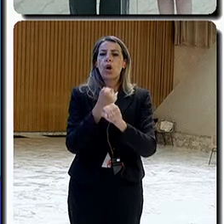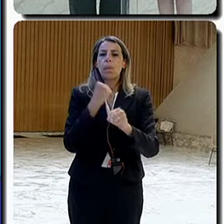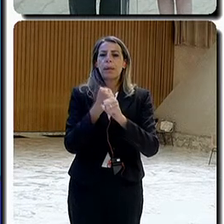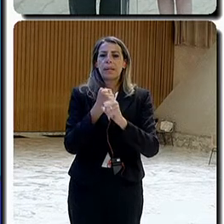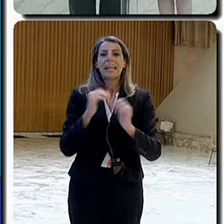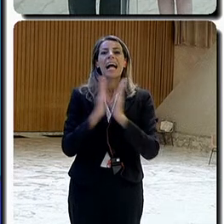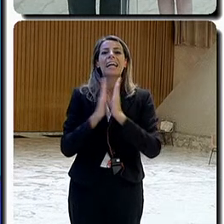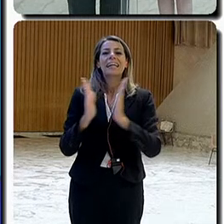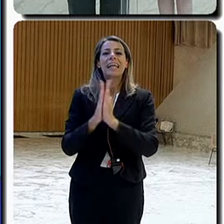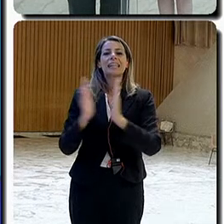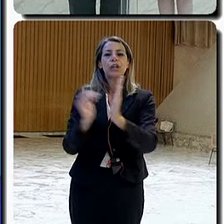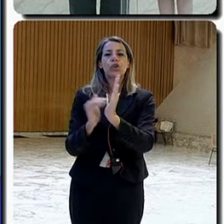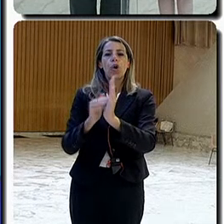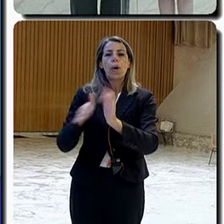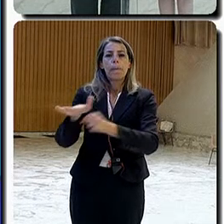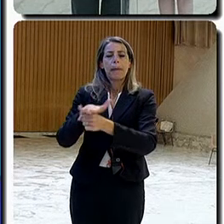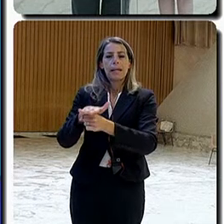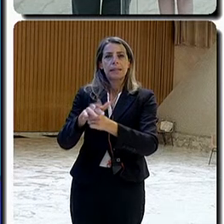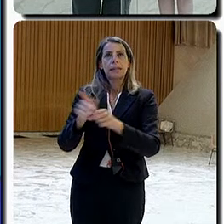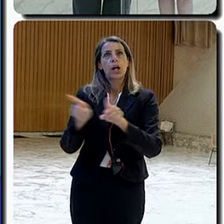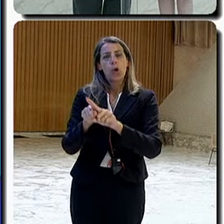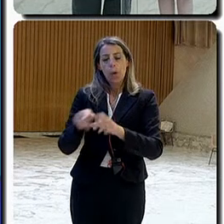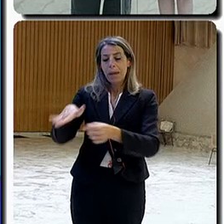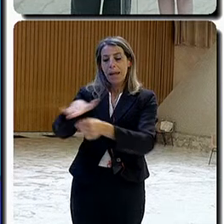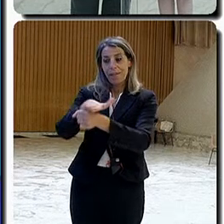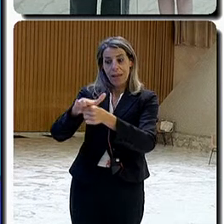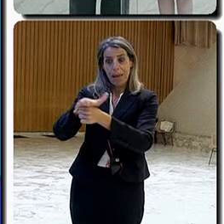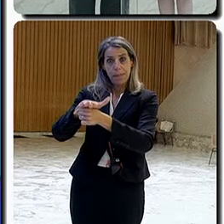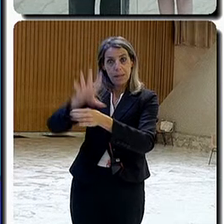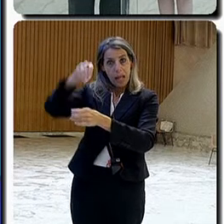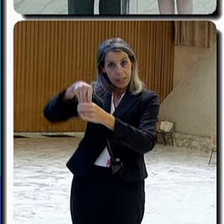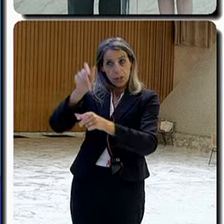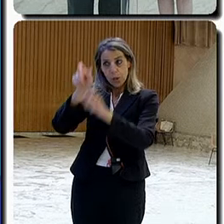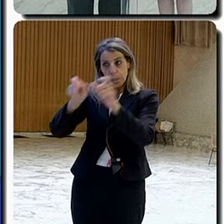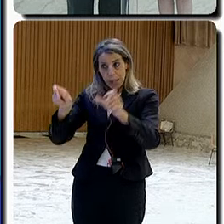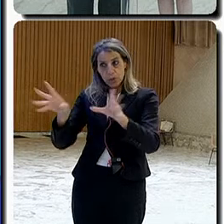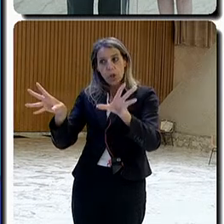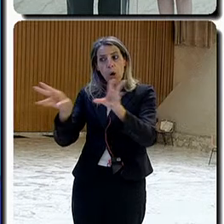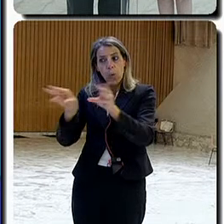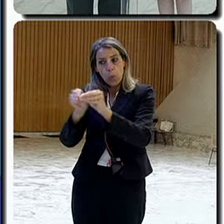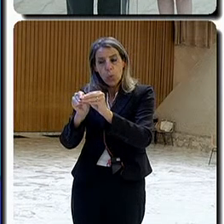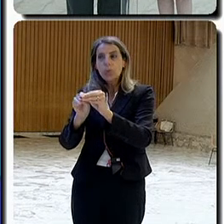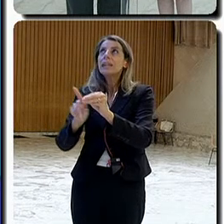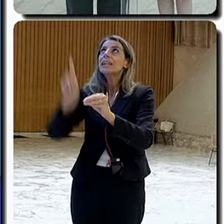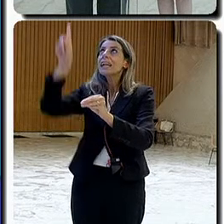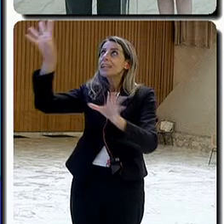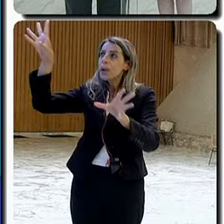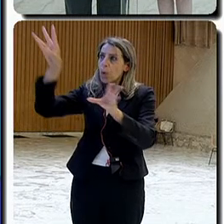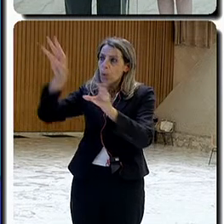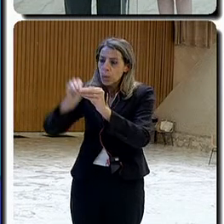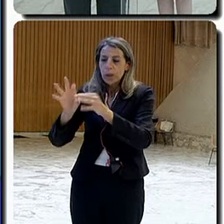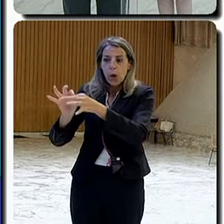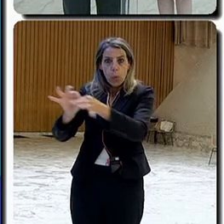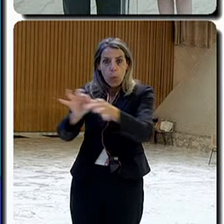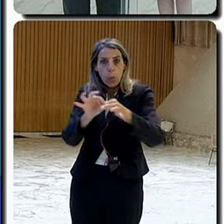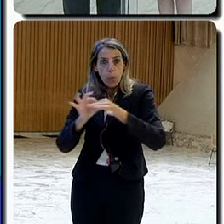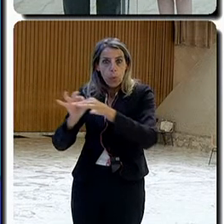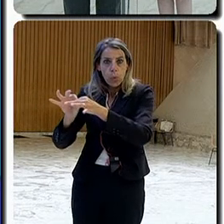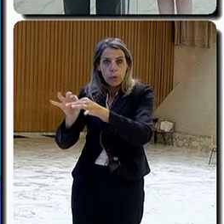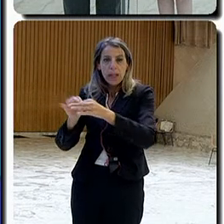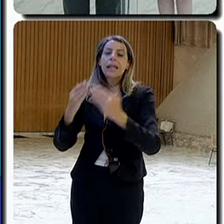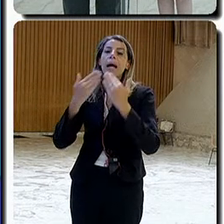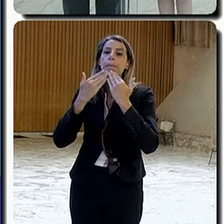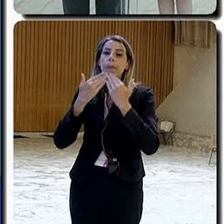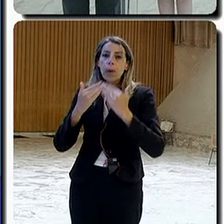church as a household of persons united to God and each other through the sacramental life of the